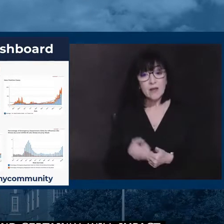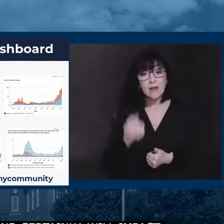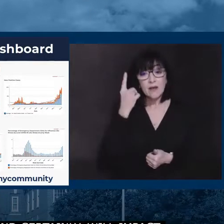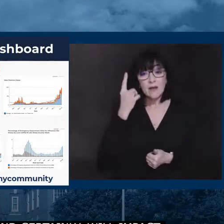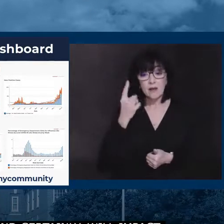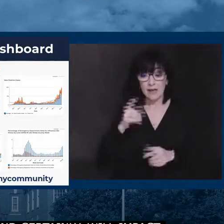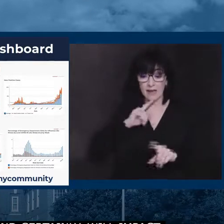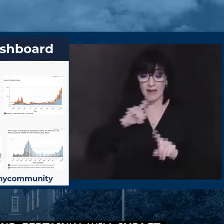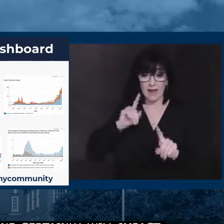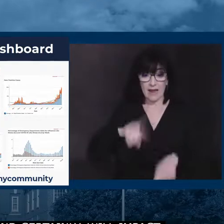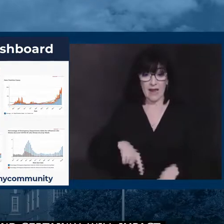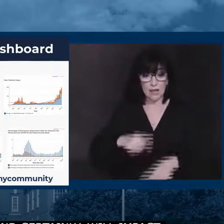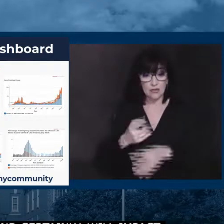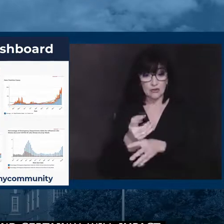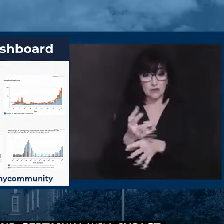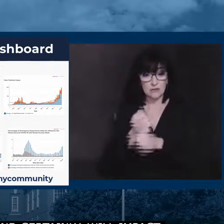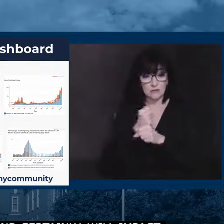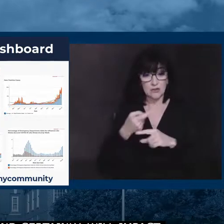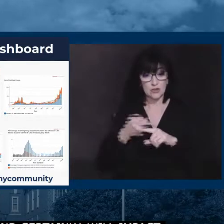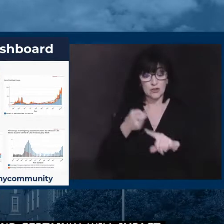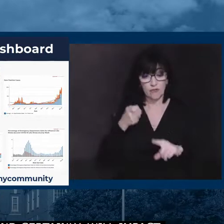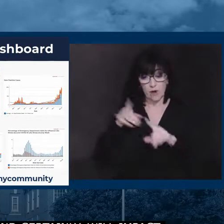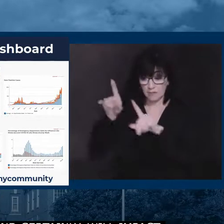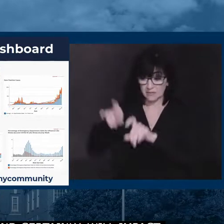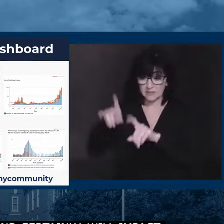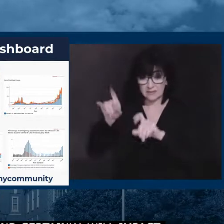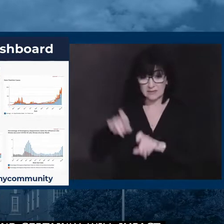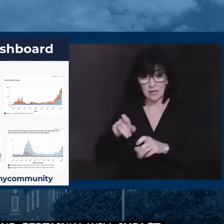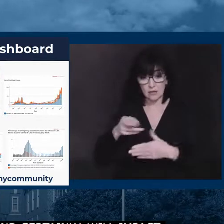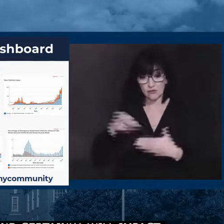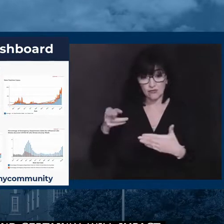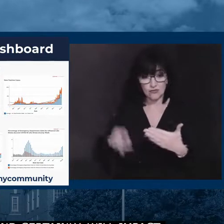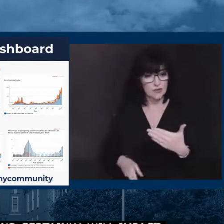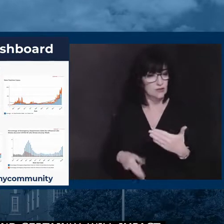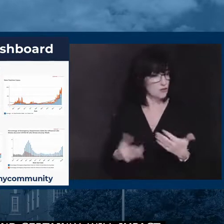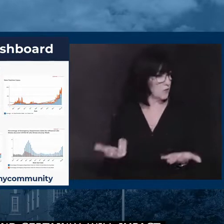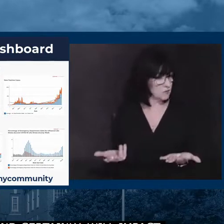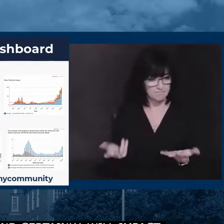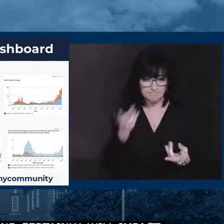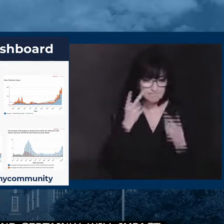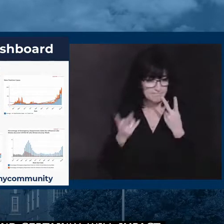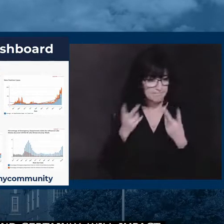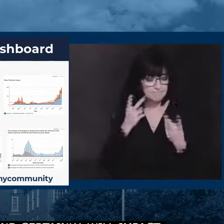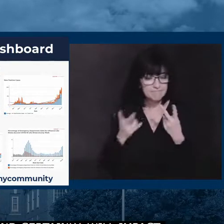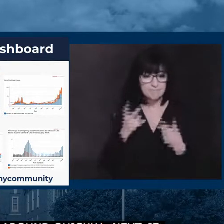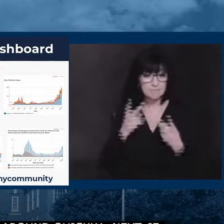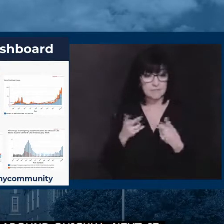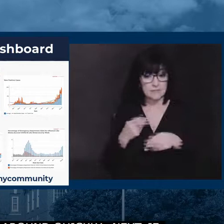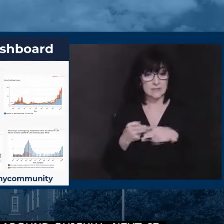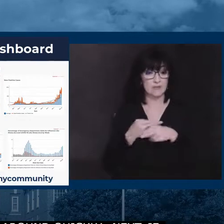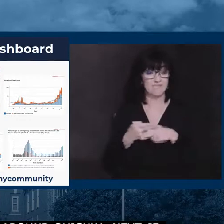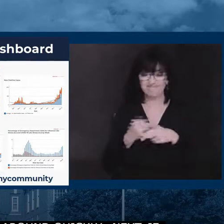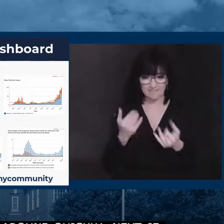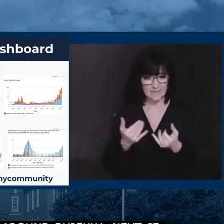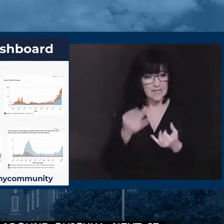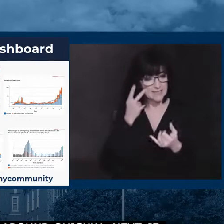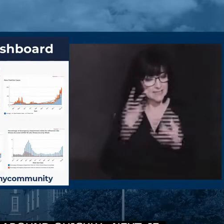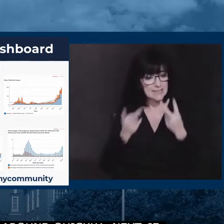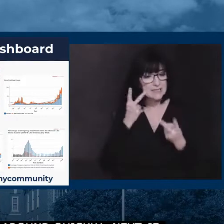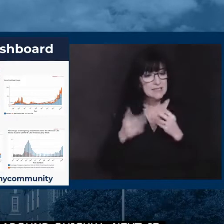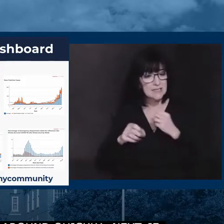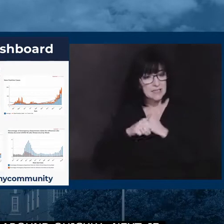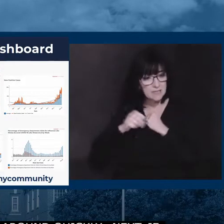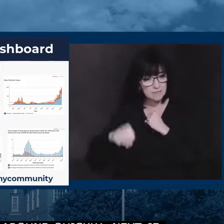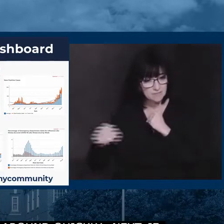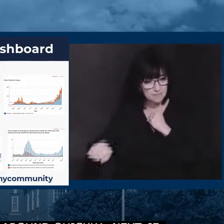all available data, so going back to when we first started collecting data in April, you can